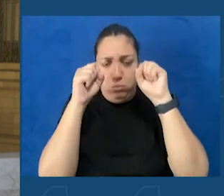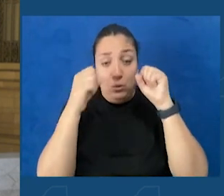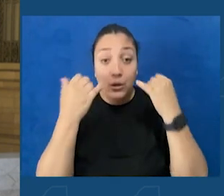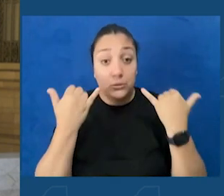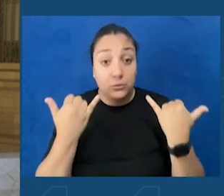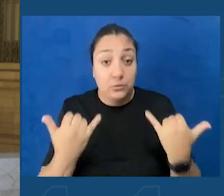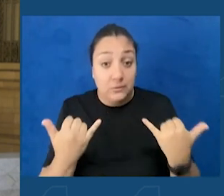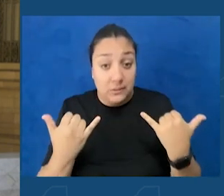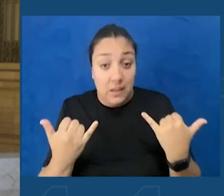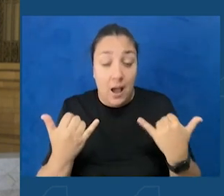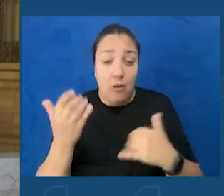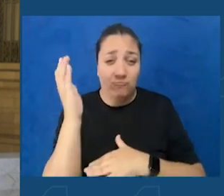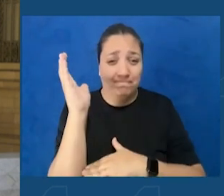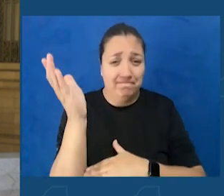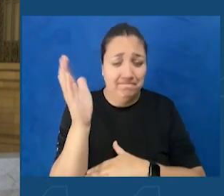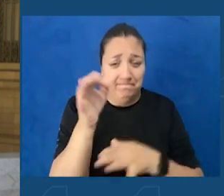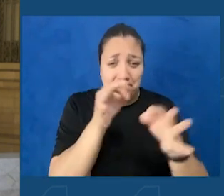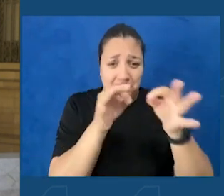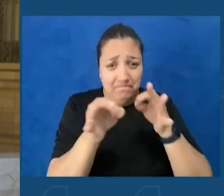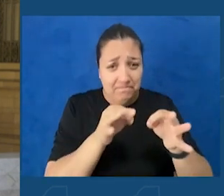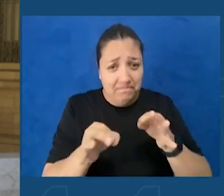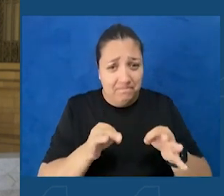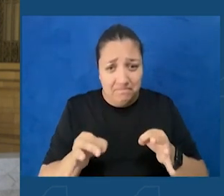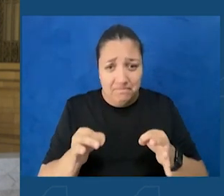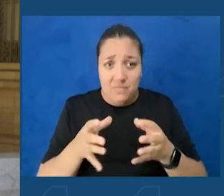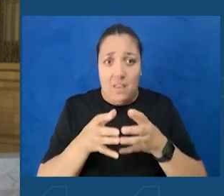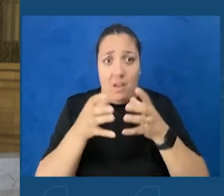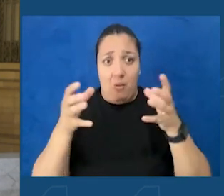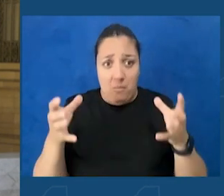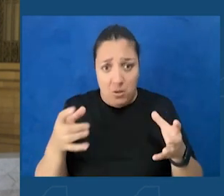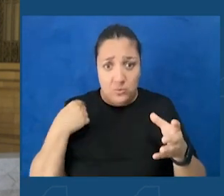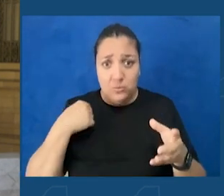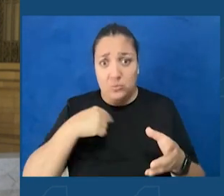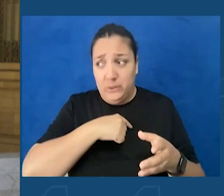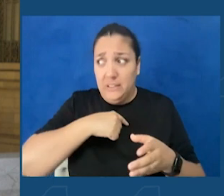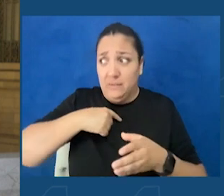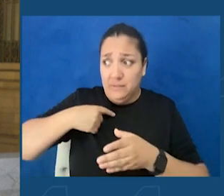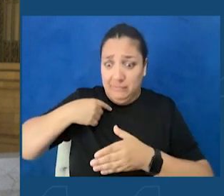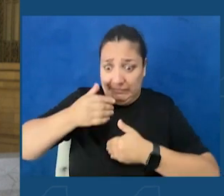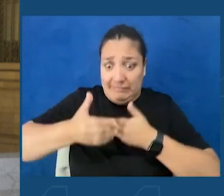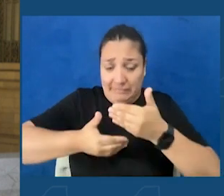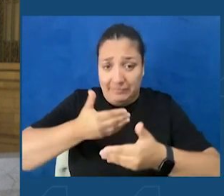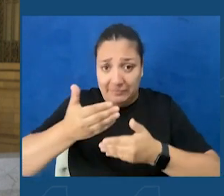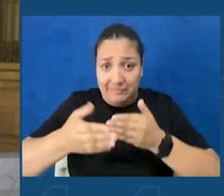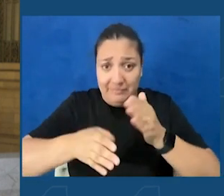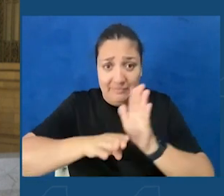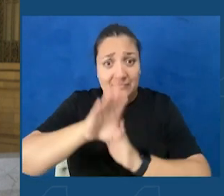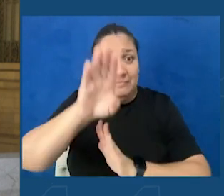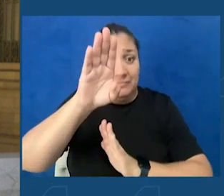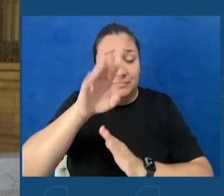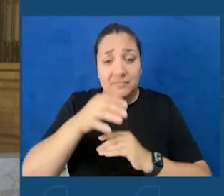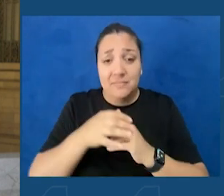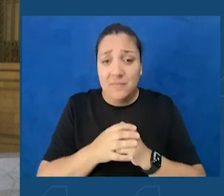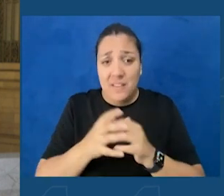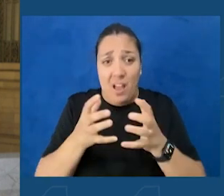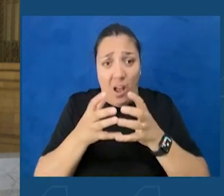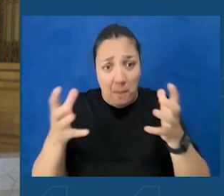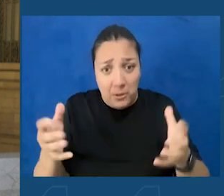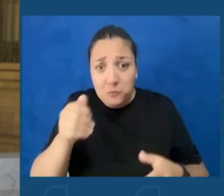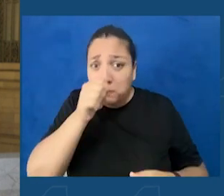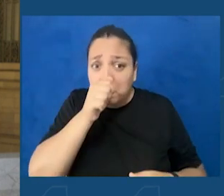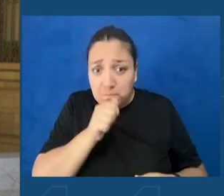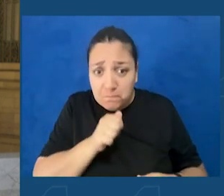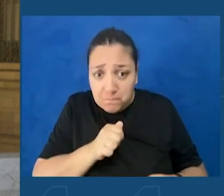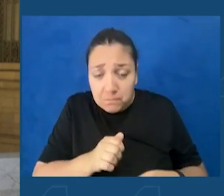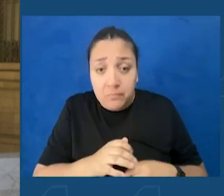come, what we had to endure, and the resiliency of the system, the people, and our opportunity to make